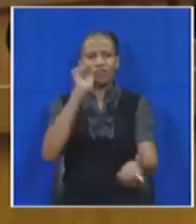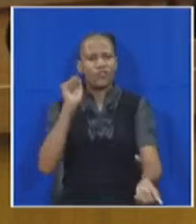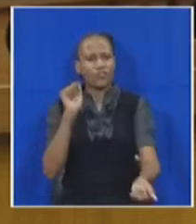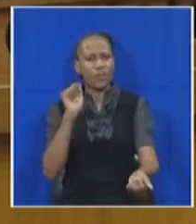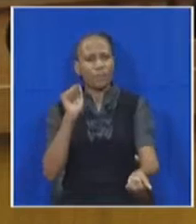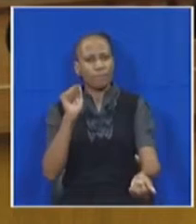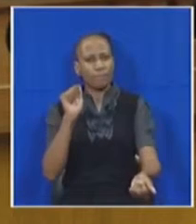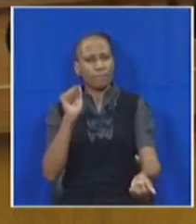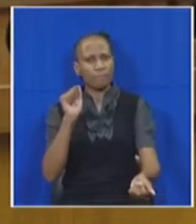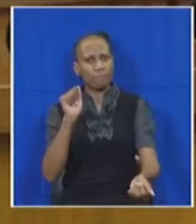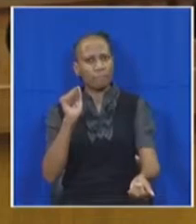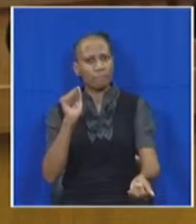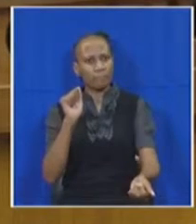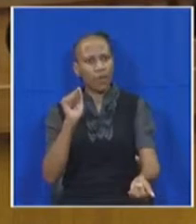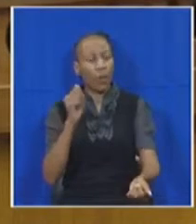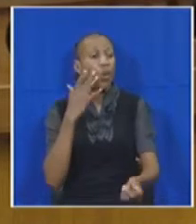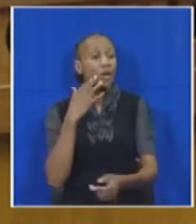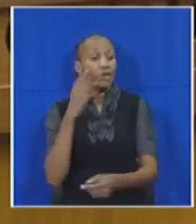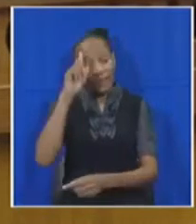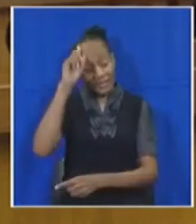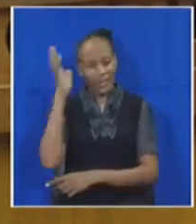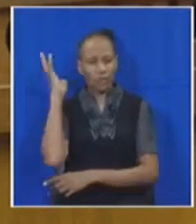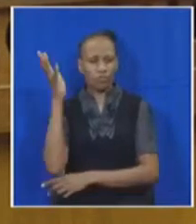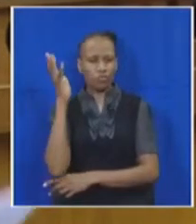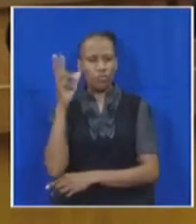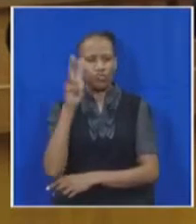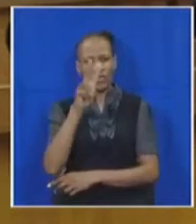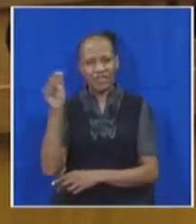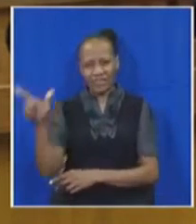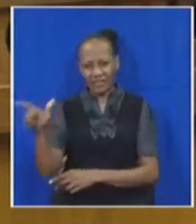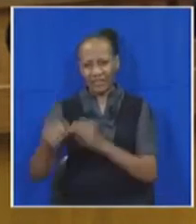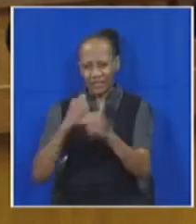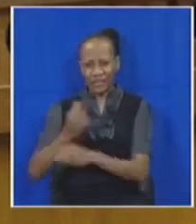day 27 years ago?